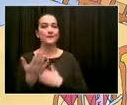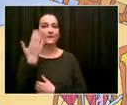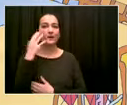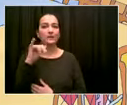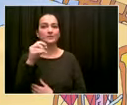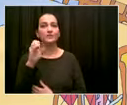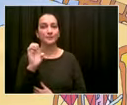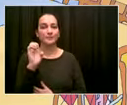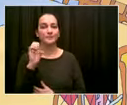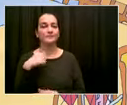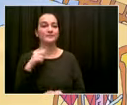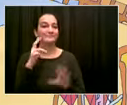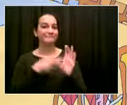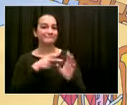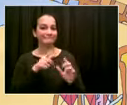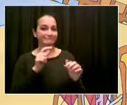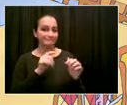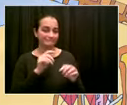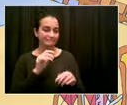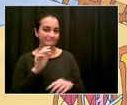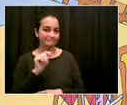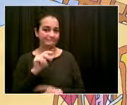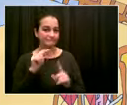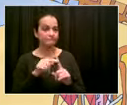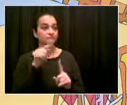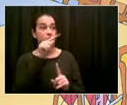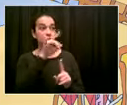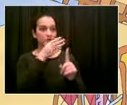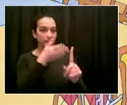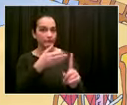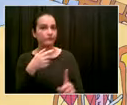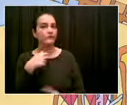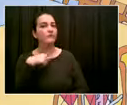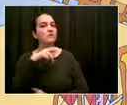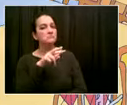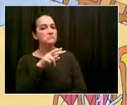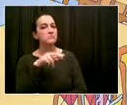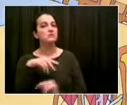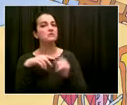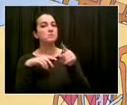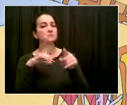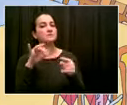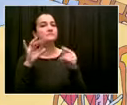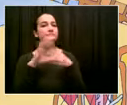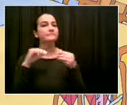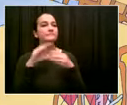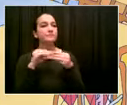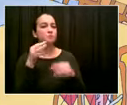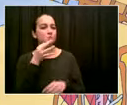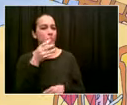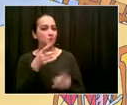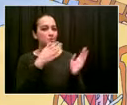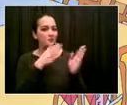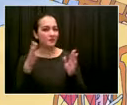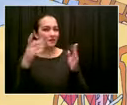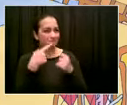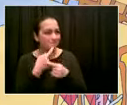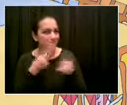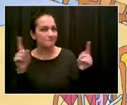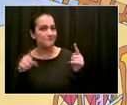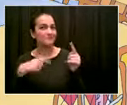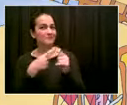believe that you were going to be announcing for governor, and then you didn't do it. So can you explain to folks, was that intentional on